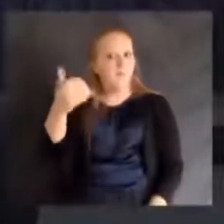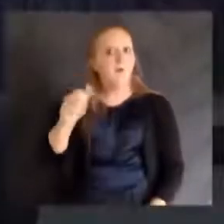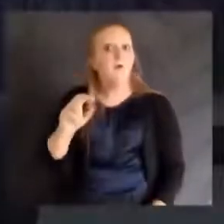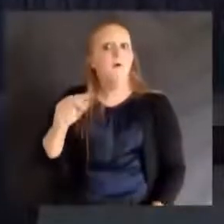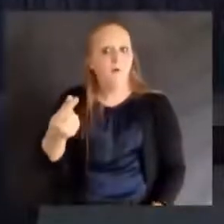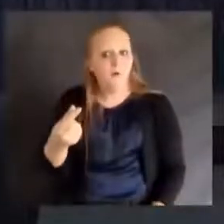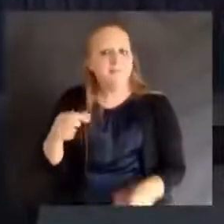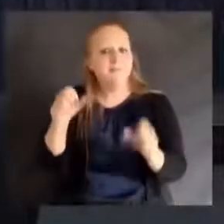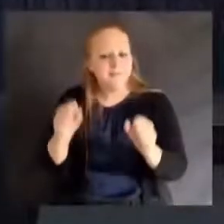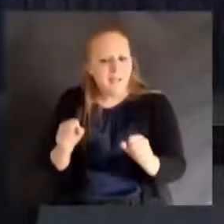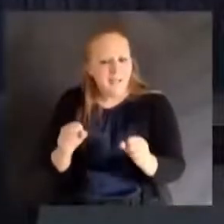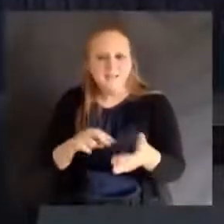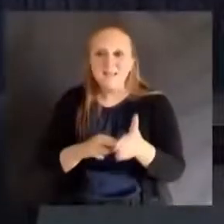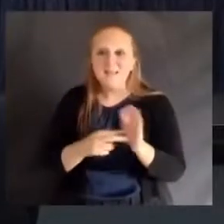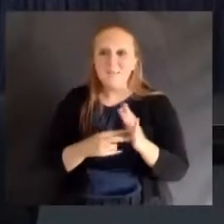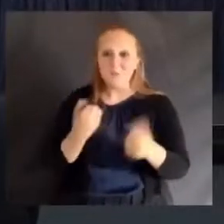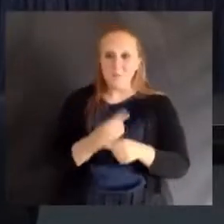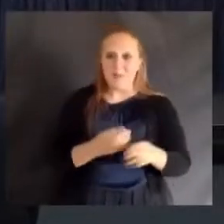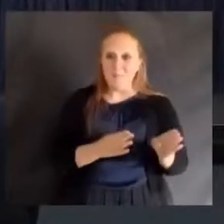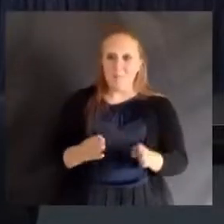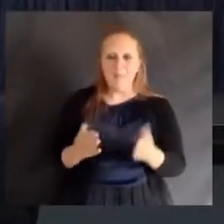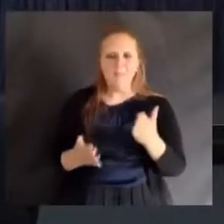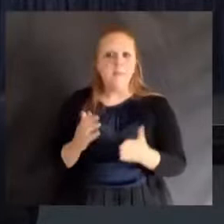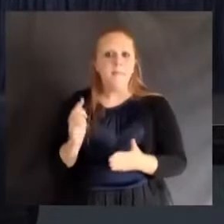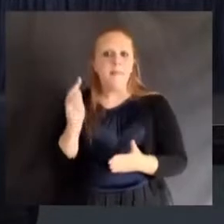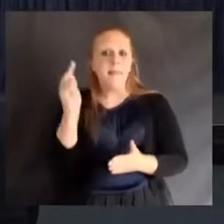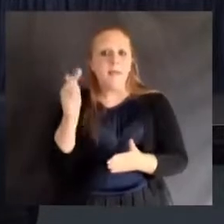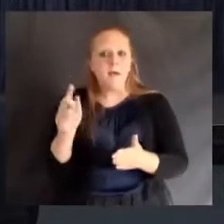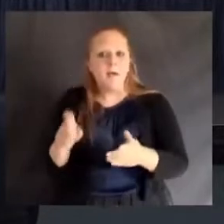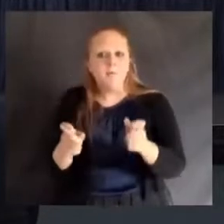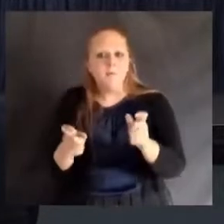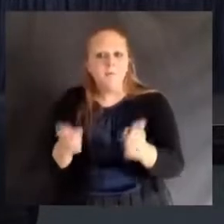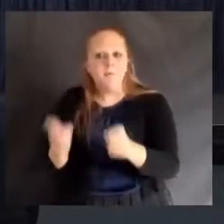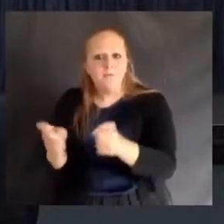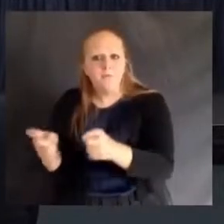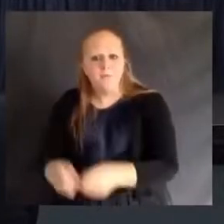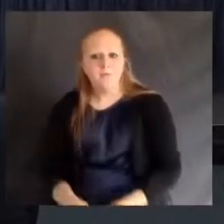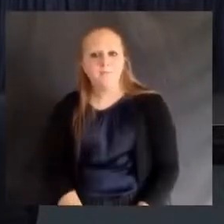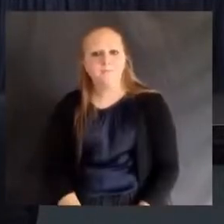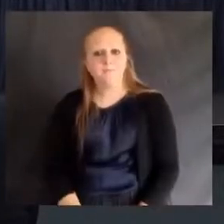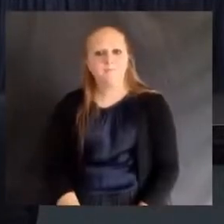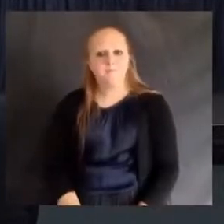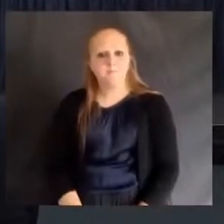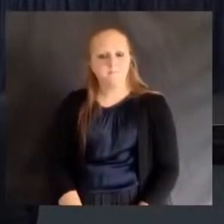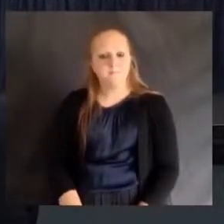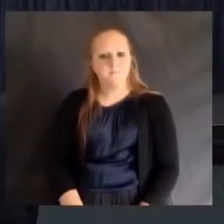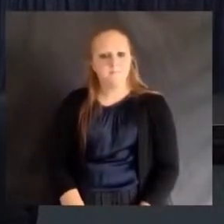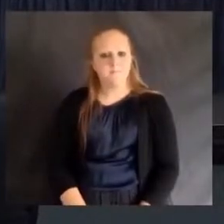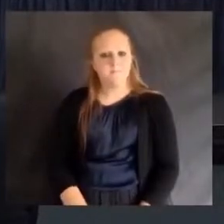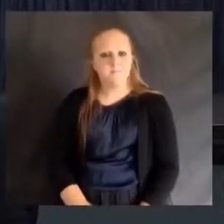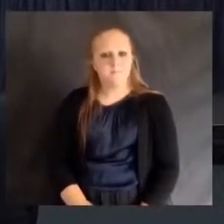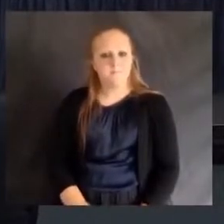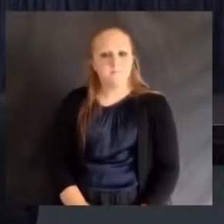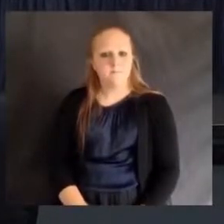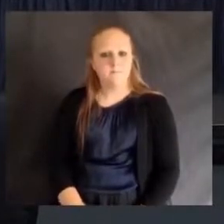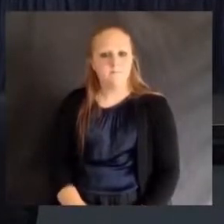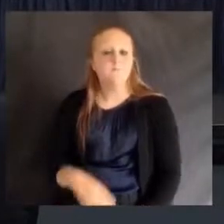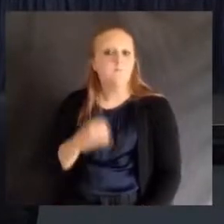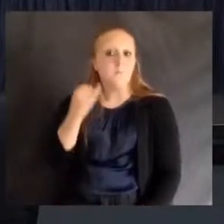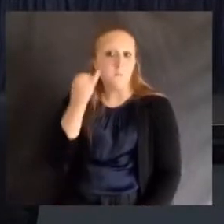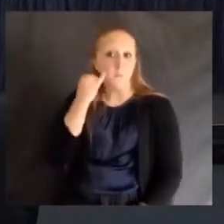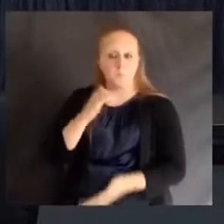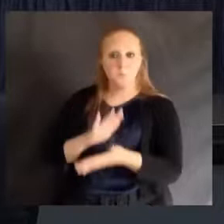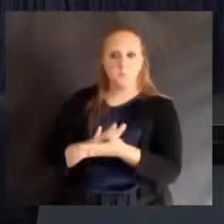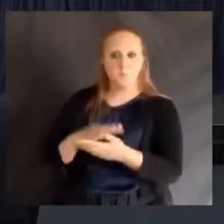would this include like a Governor, will religious you school, require a air Catholic filtration school? systems? Let him just finish 1 second. Go ahead, Jack. Would say a religious